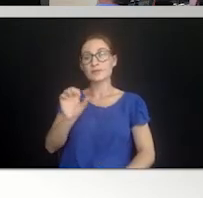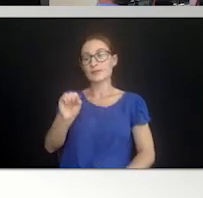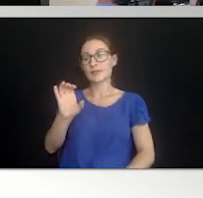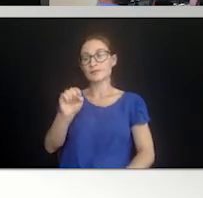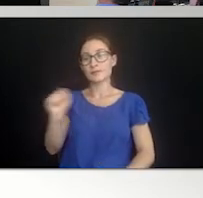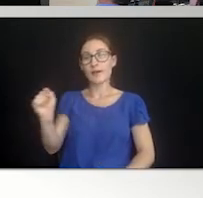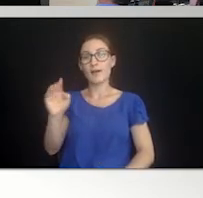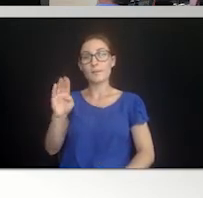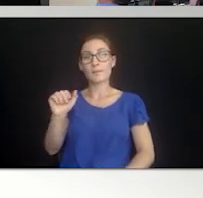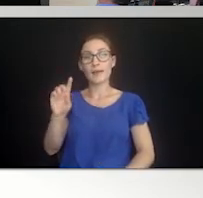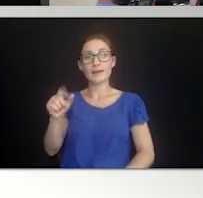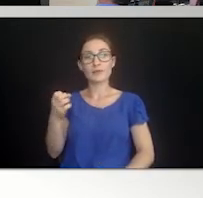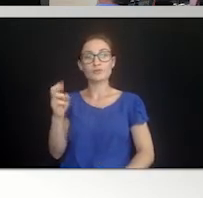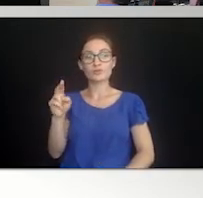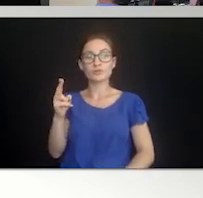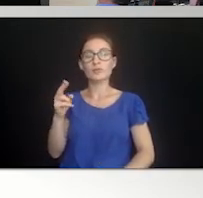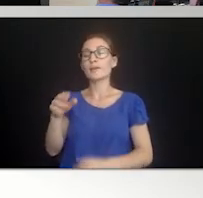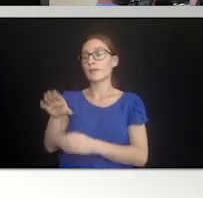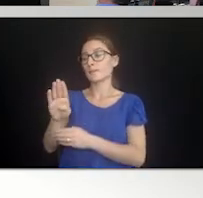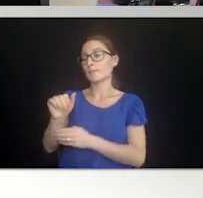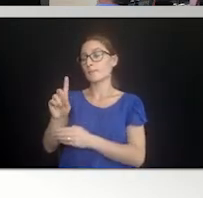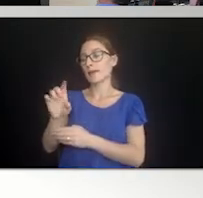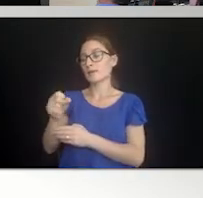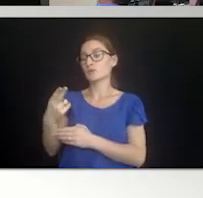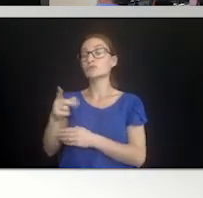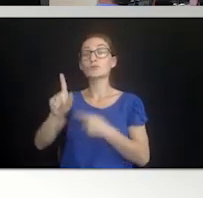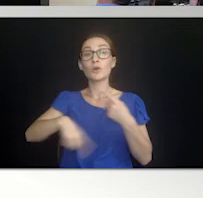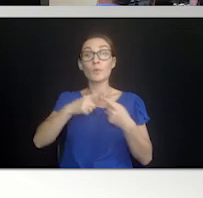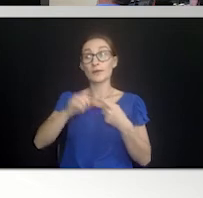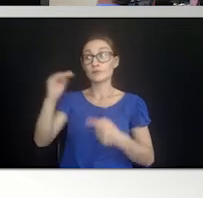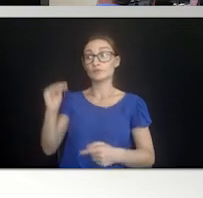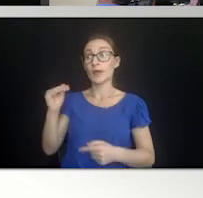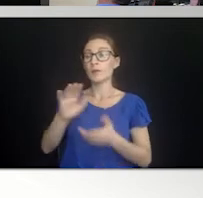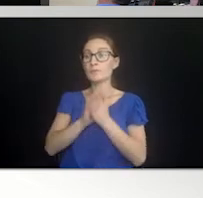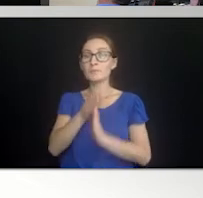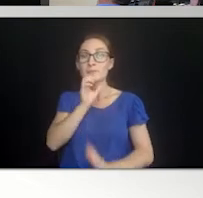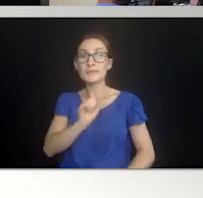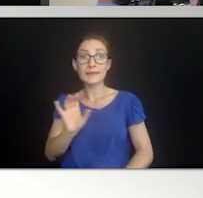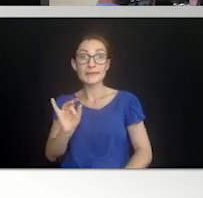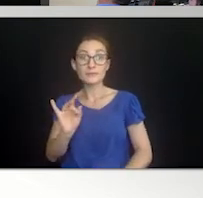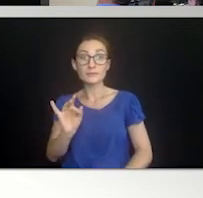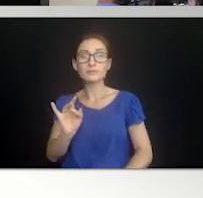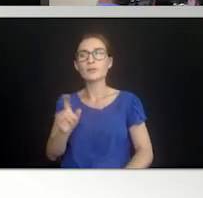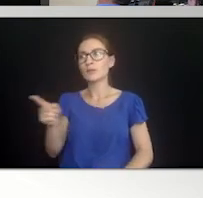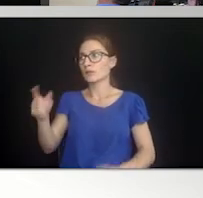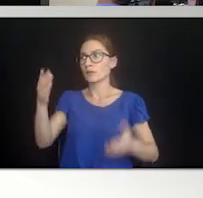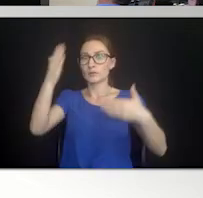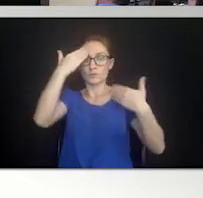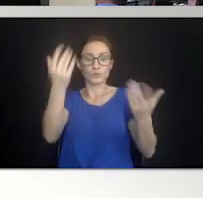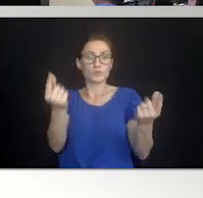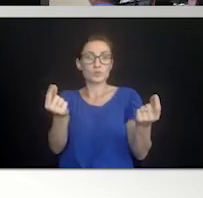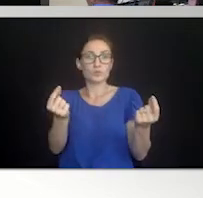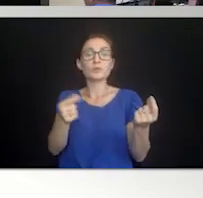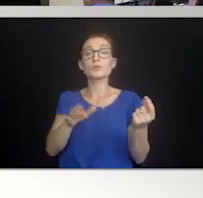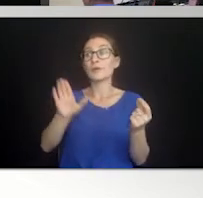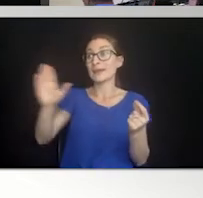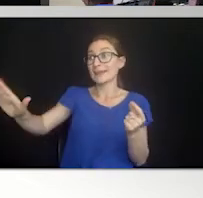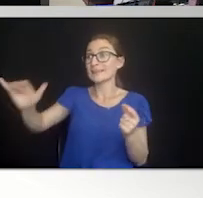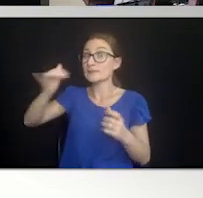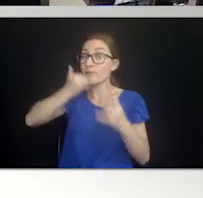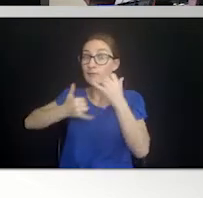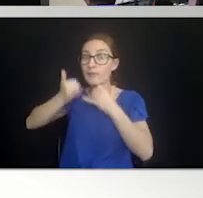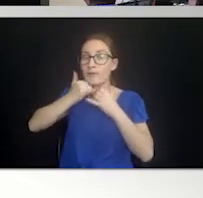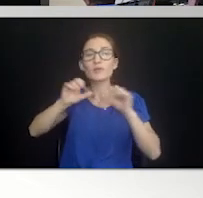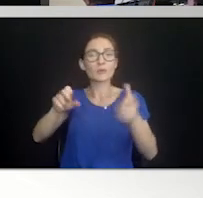ASA. When his adult son turned 18, he had no idea what to do. Through his trial and error, you can learn what to do to help your